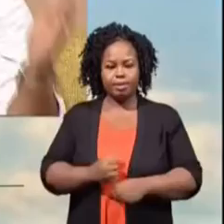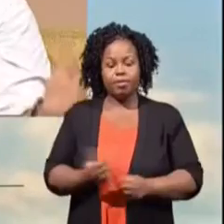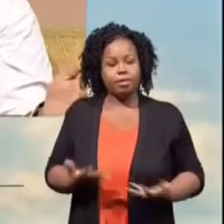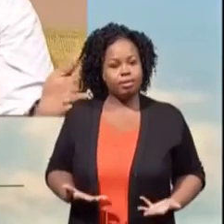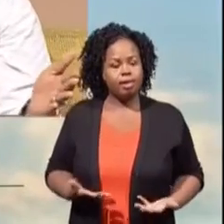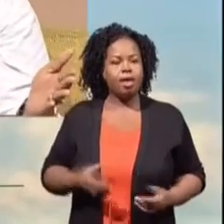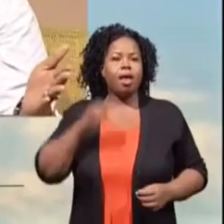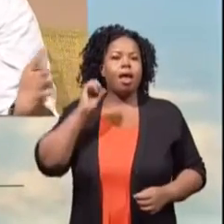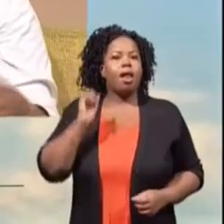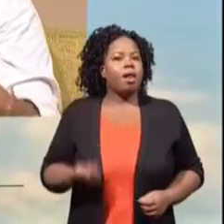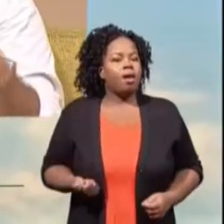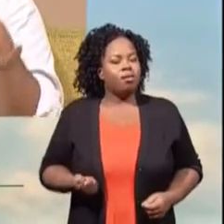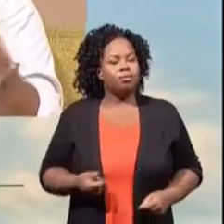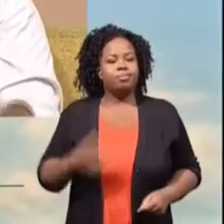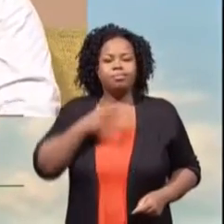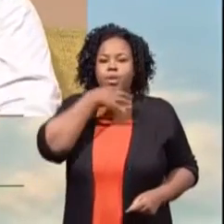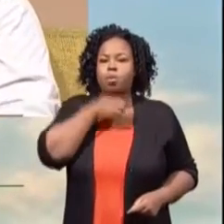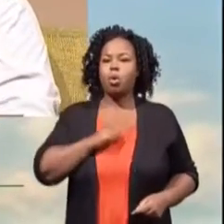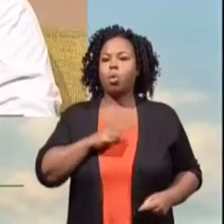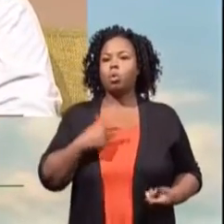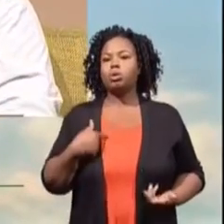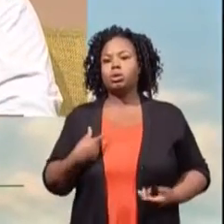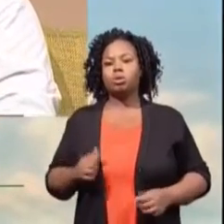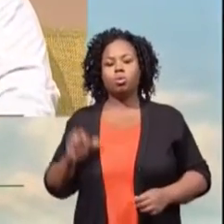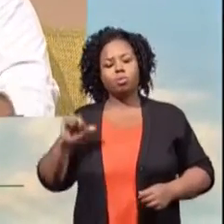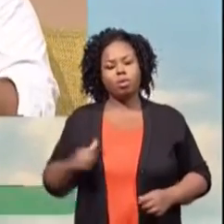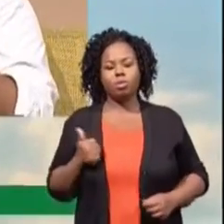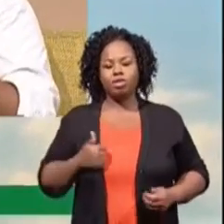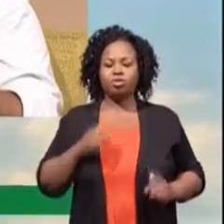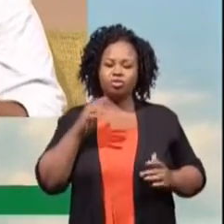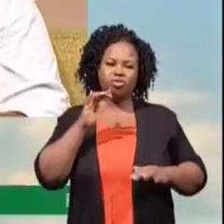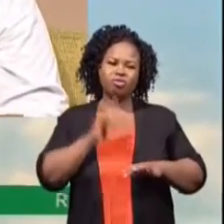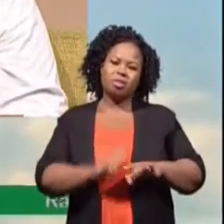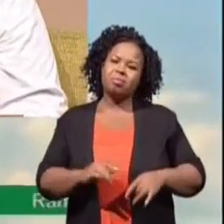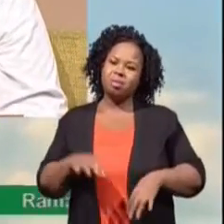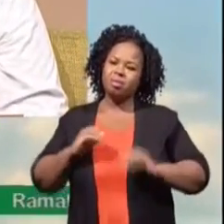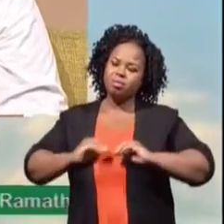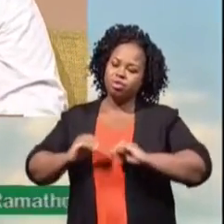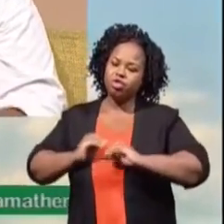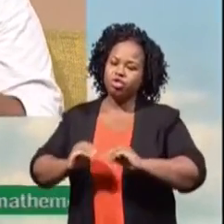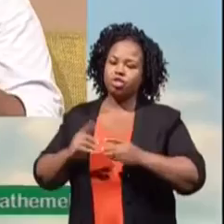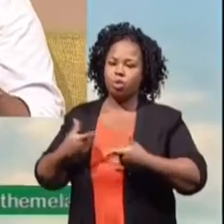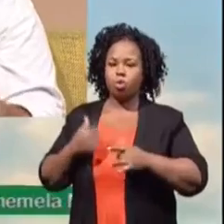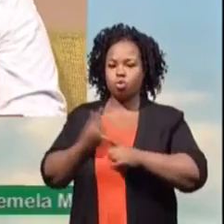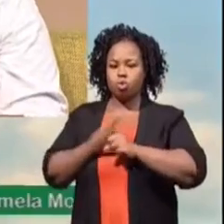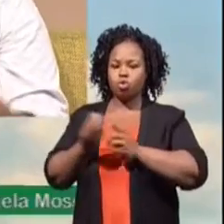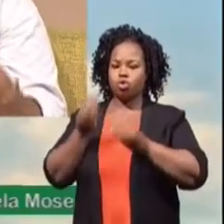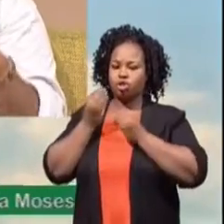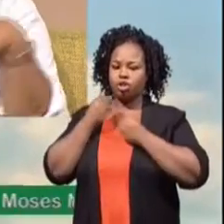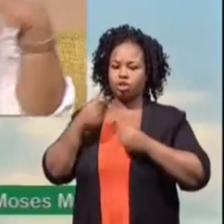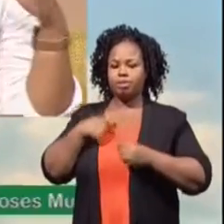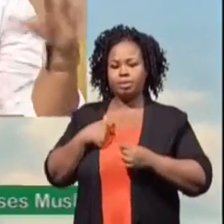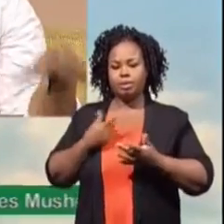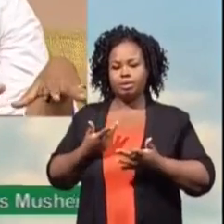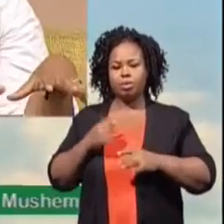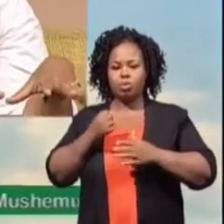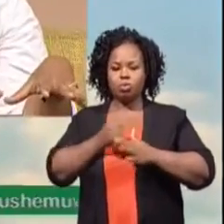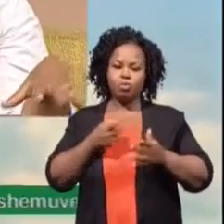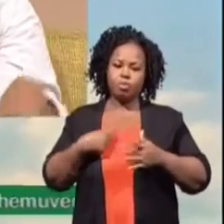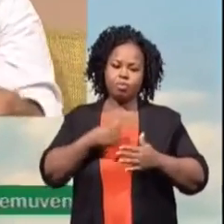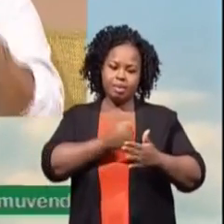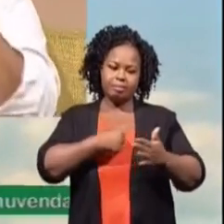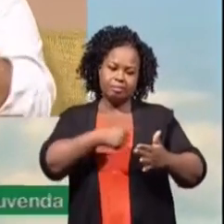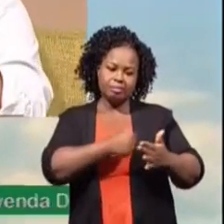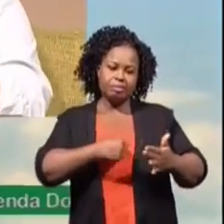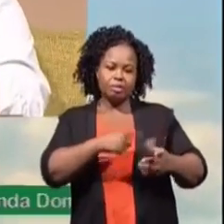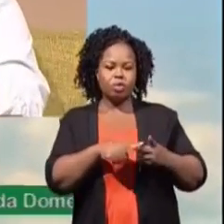kanda. So now going back and doing my god, I'm shame all bawo wafuneka nifundise kwenzi papa kuqove yena